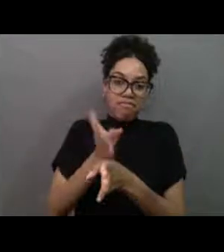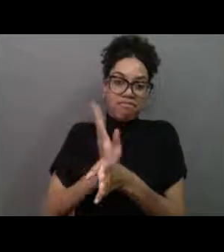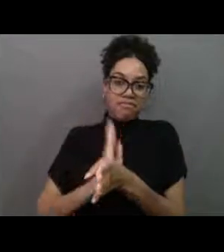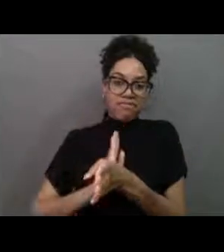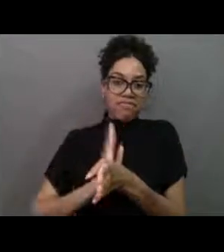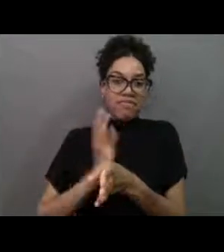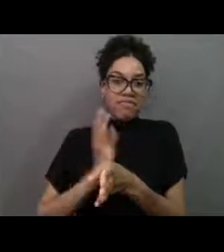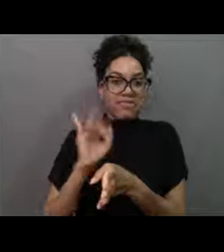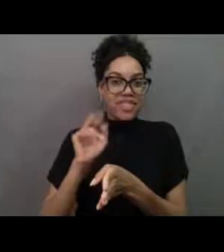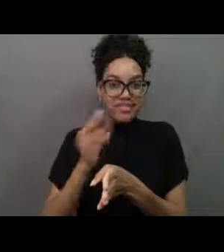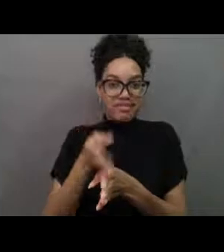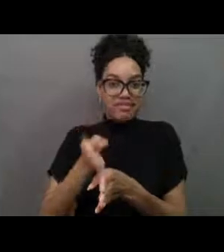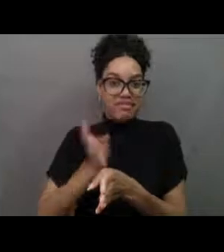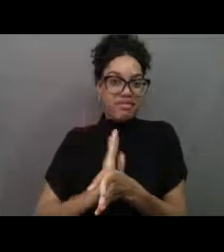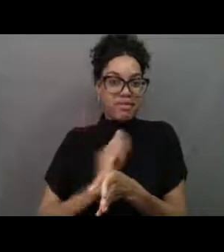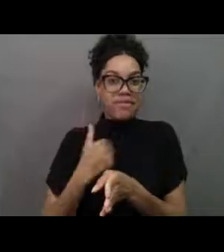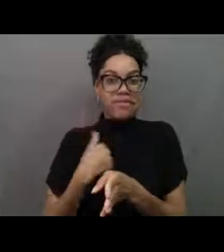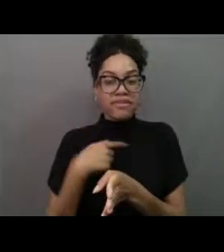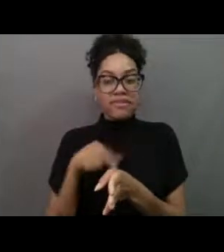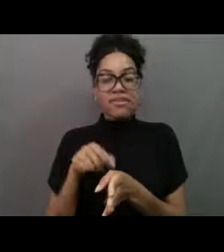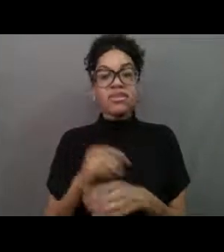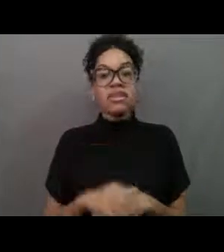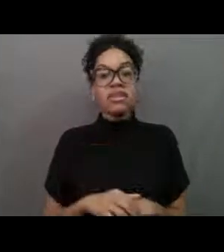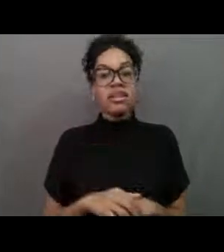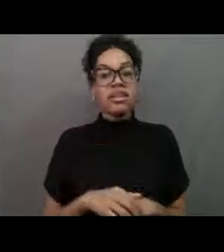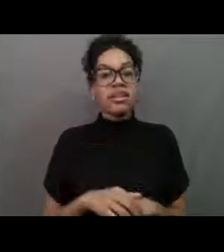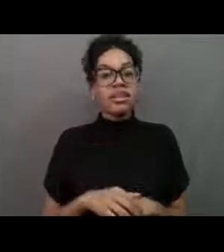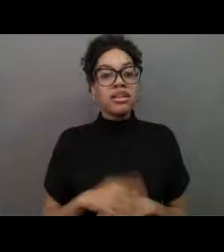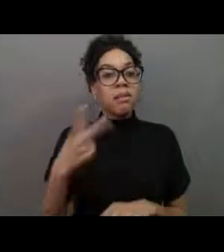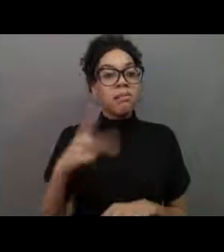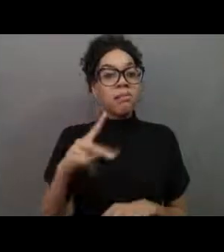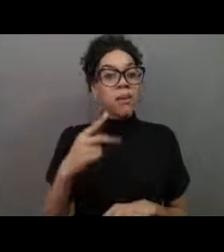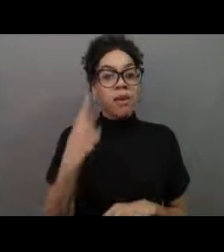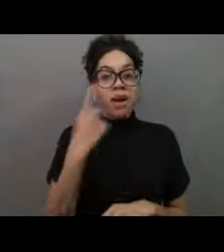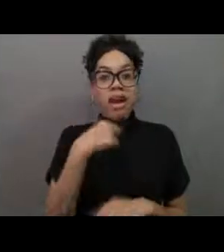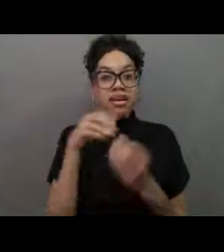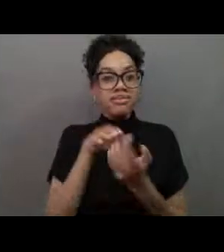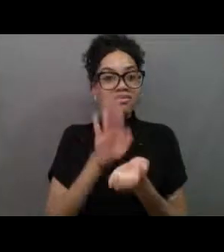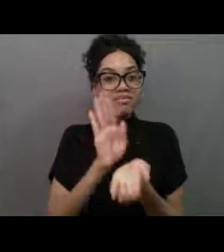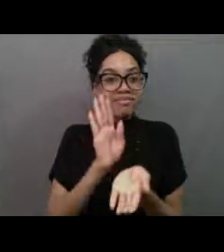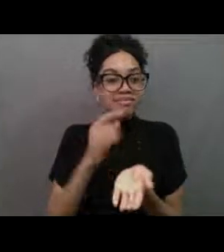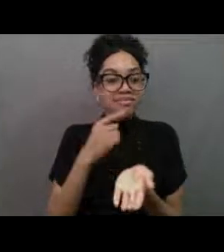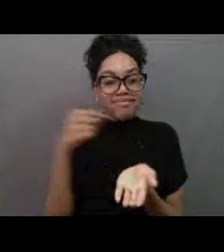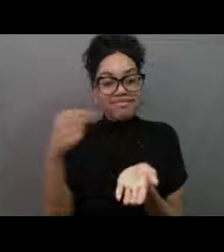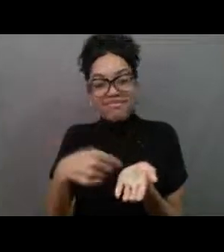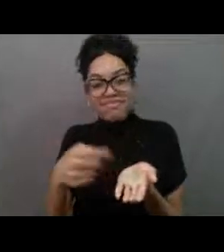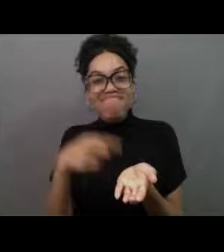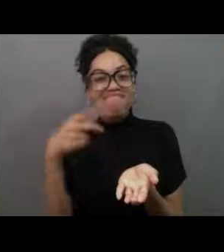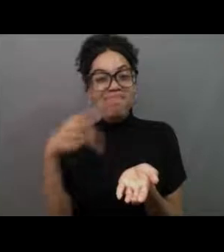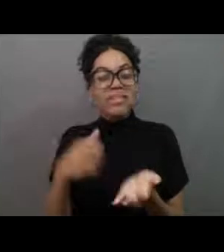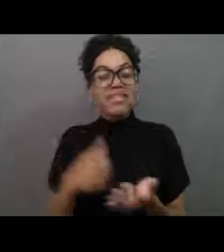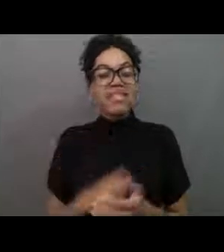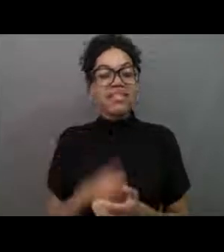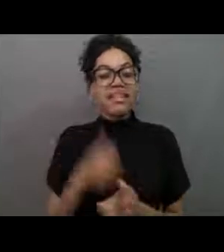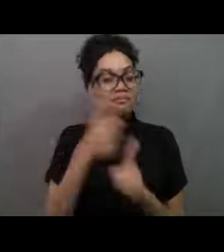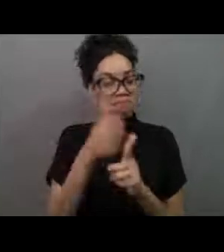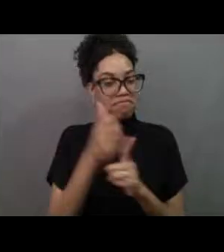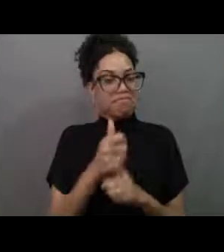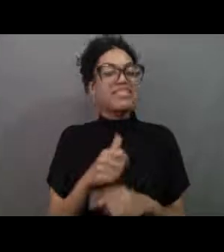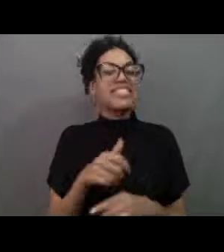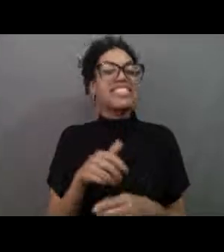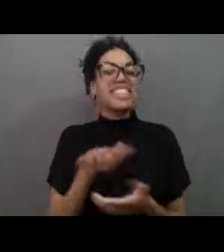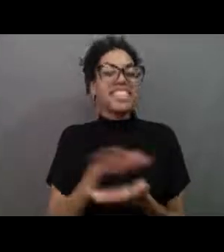called a moray, and it's called a purple mouth moray because when it opens its mouth, it's actually purple inside. And again, this is a cleaning station. This little shrimp that